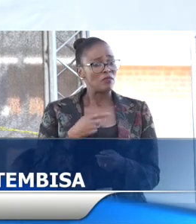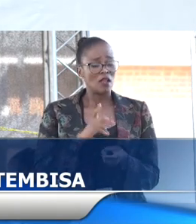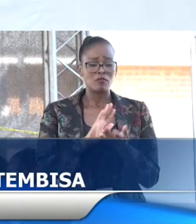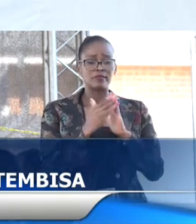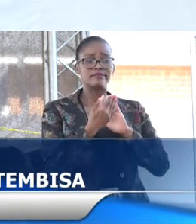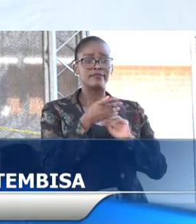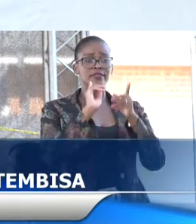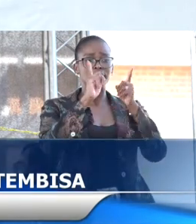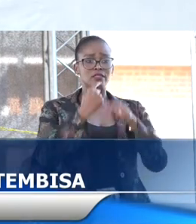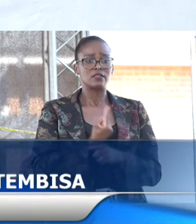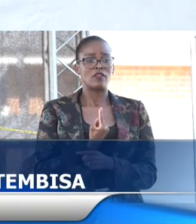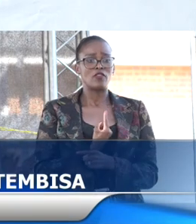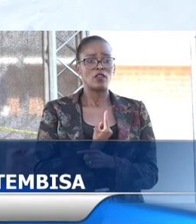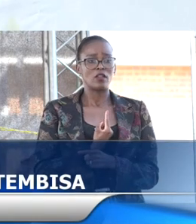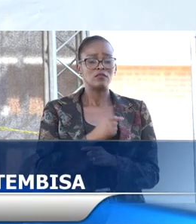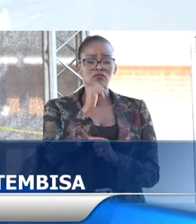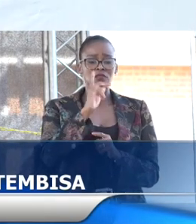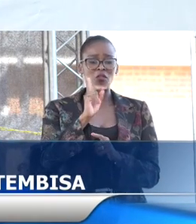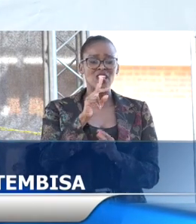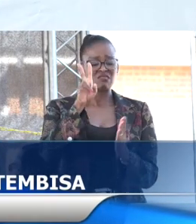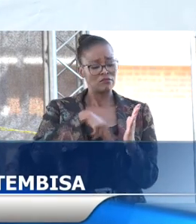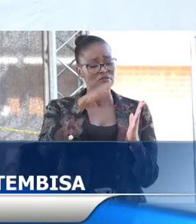myself. Bariki balentwe.